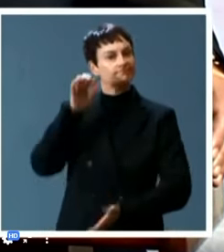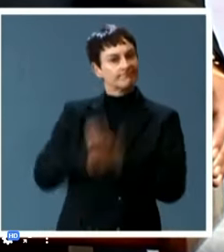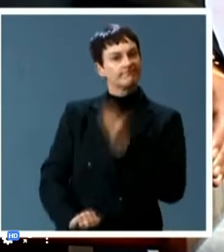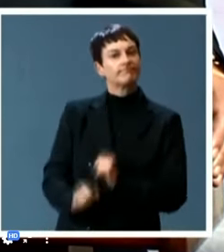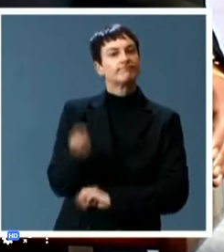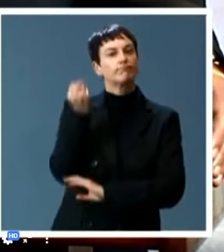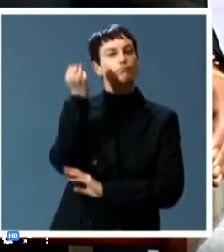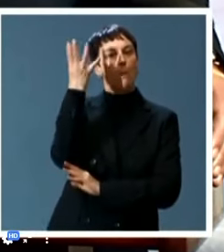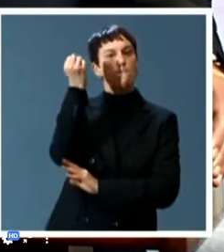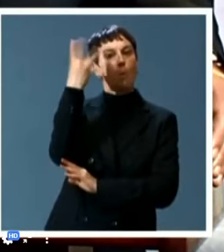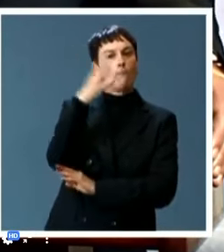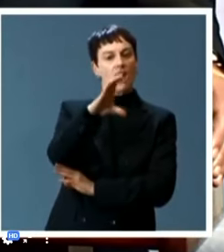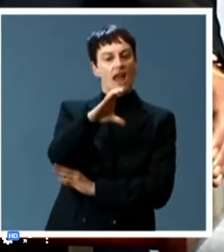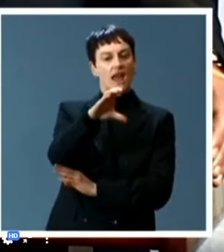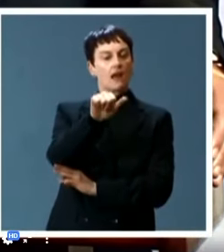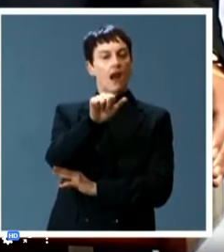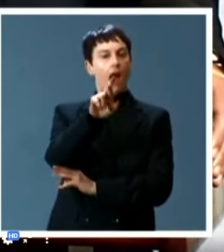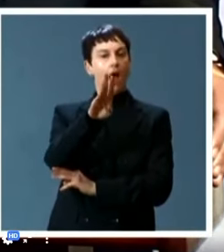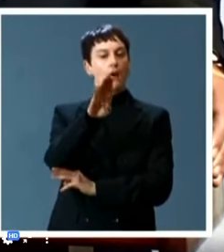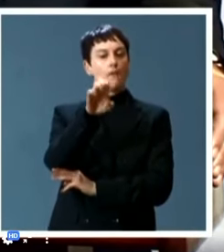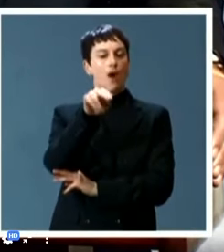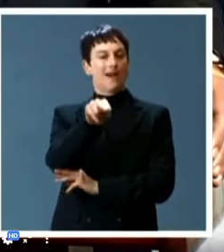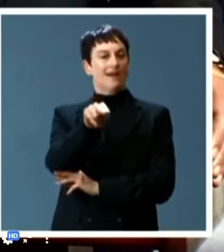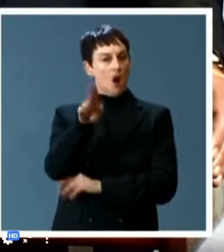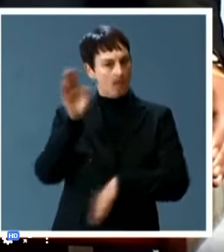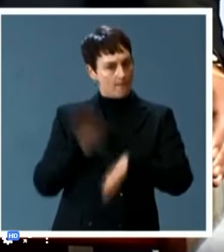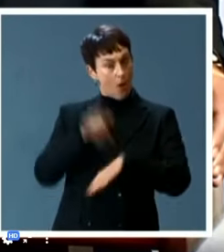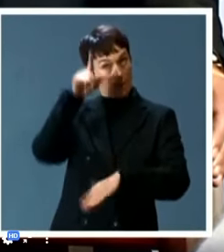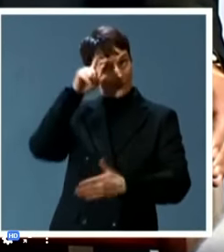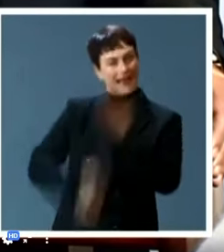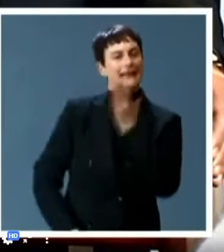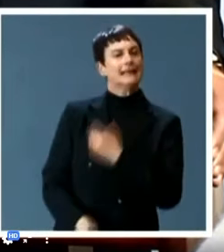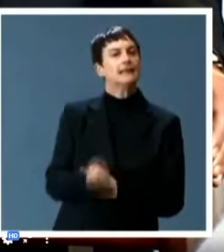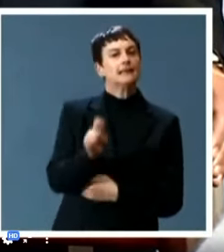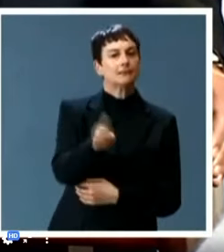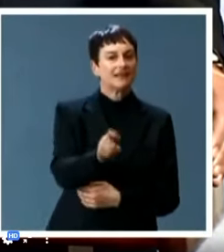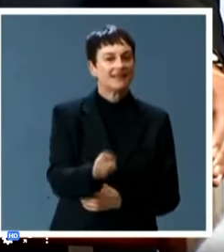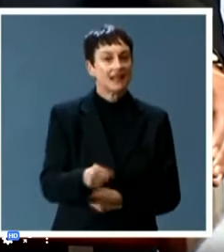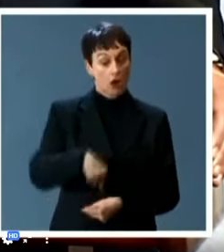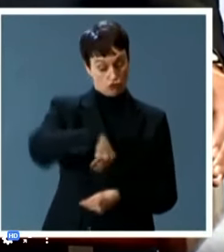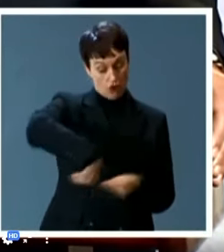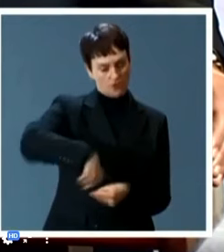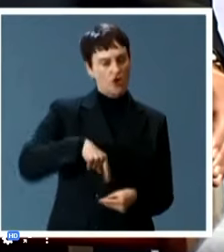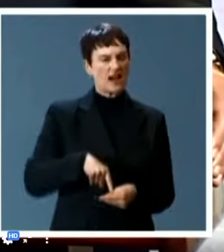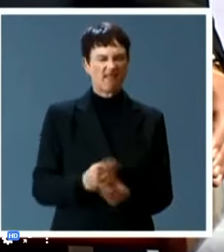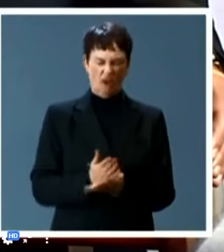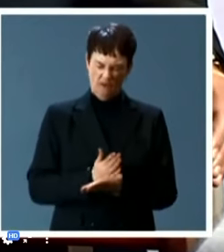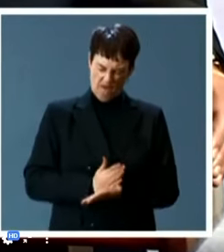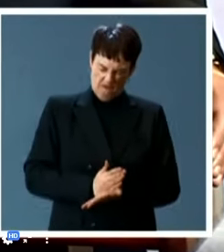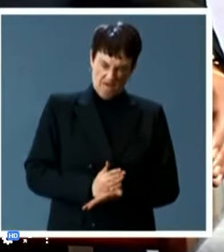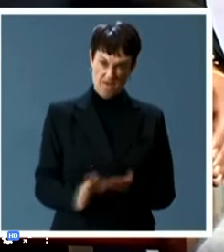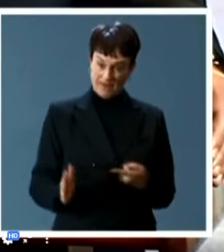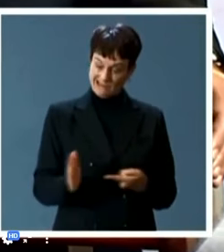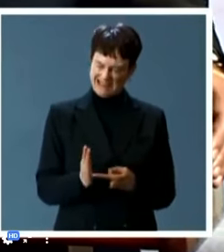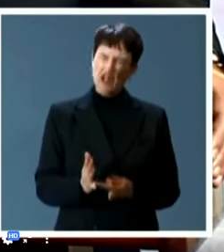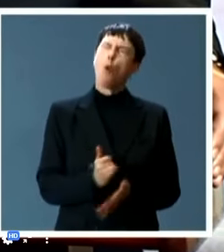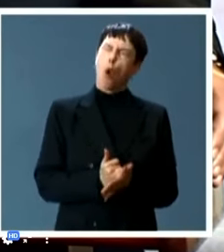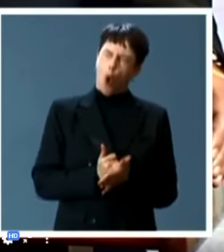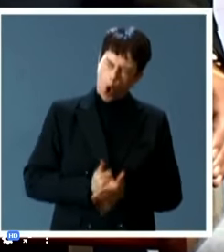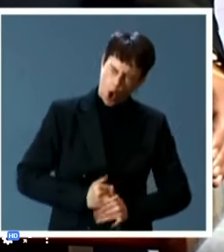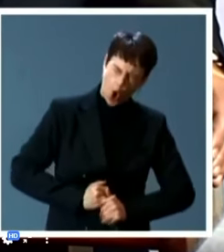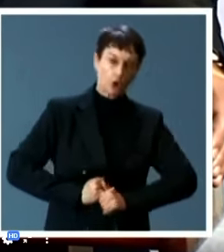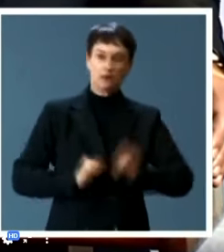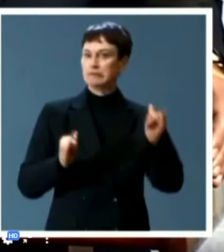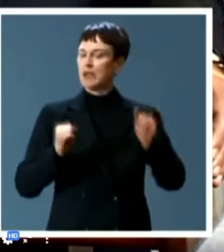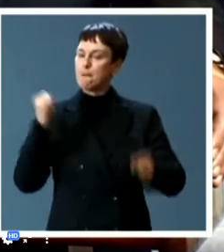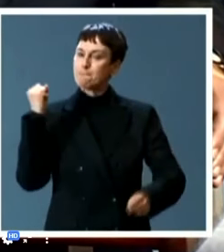emissions. We must break the vicious circle of corruption, which is both a cause and effect of inequality. Corruption reduces